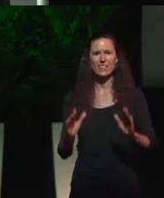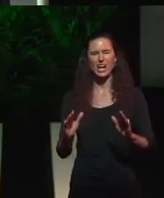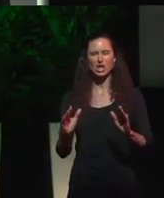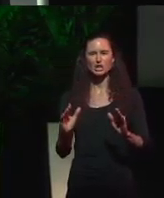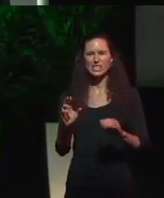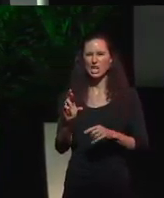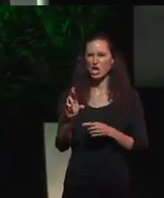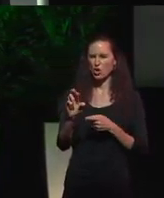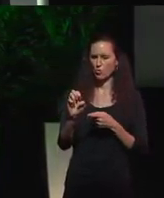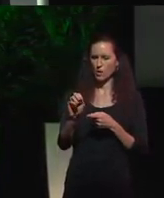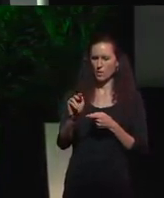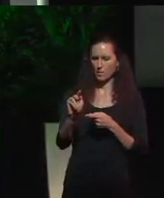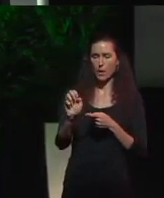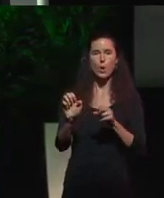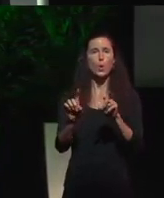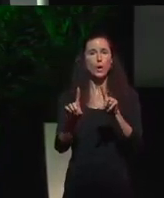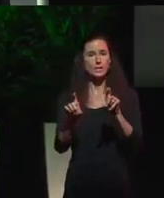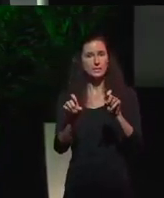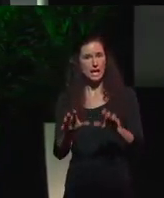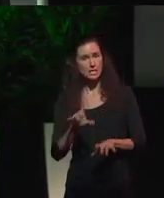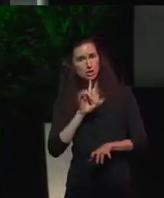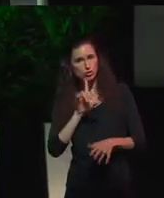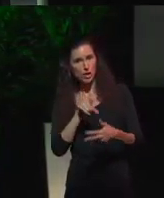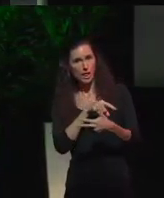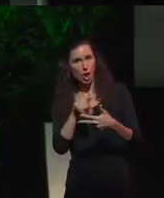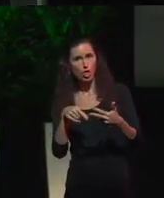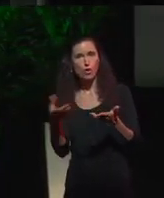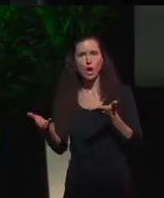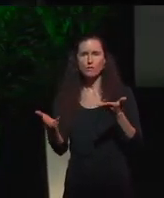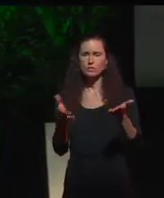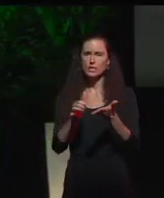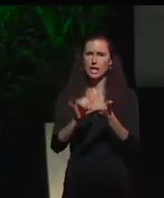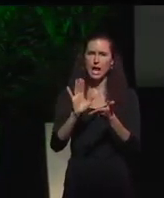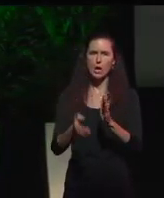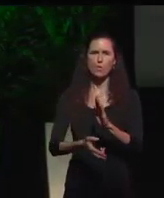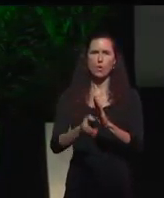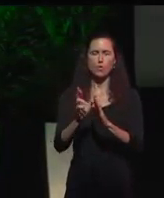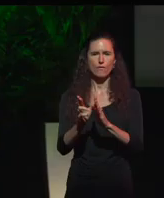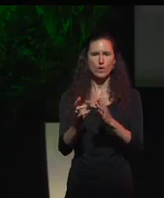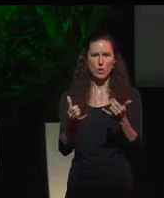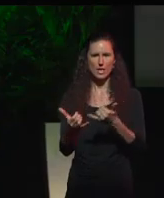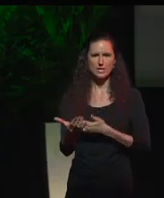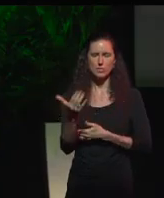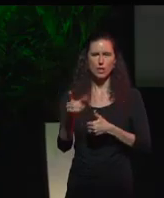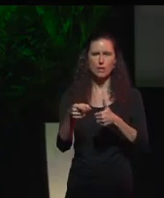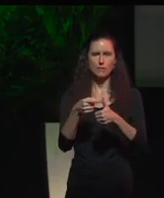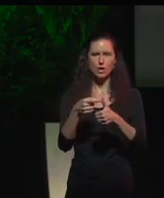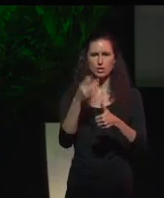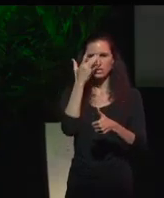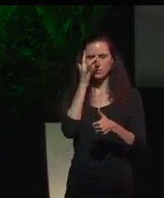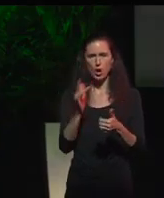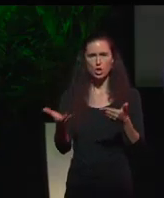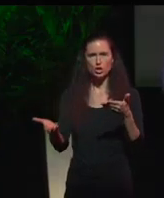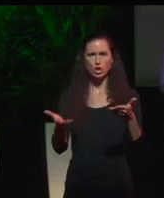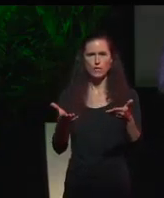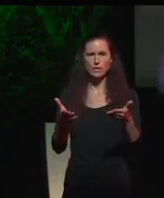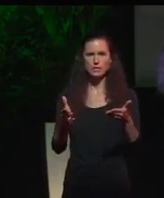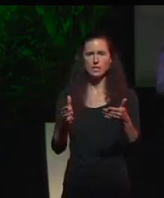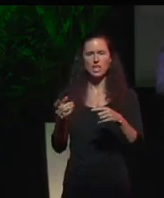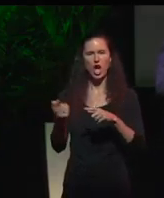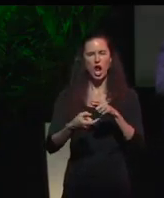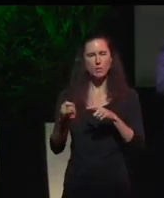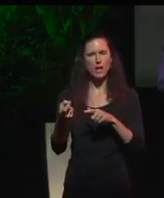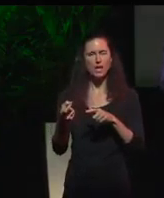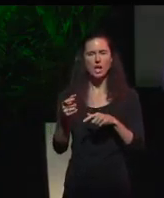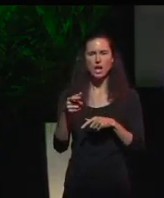testing. There are really three services that I'll review this morning. The first is Smarter Services Automated Proctoring